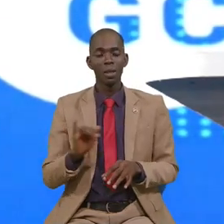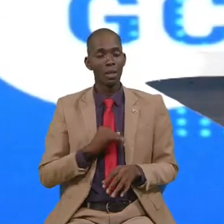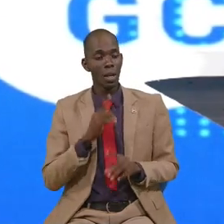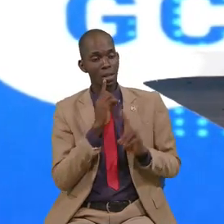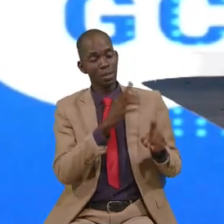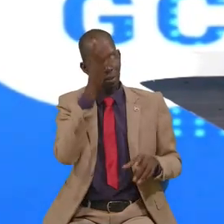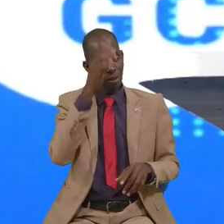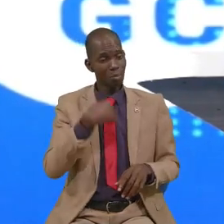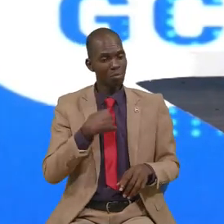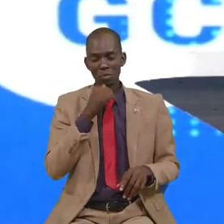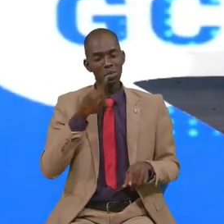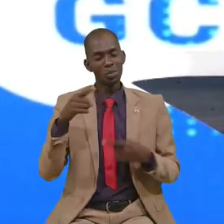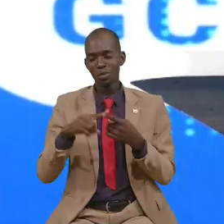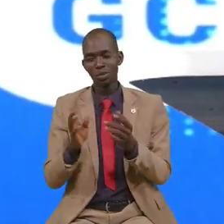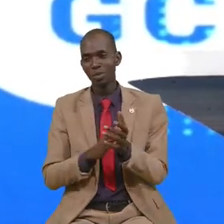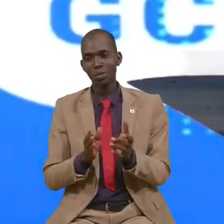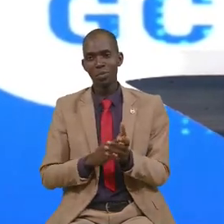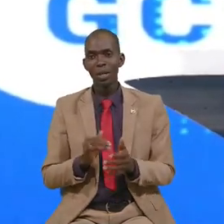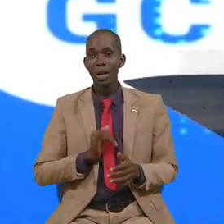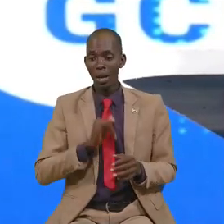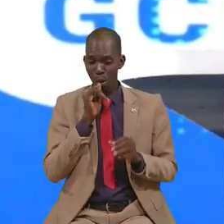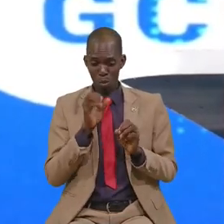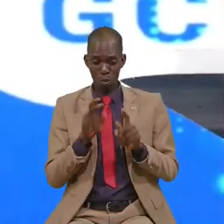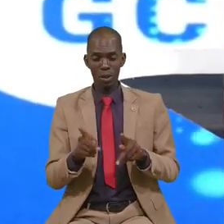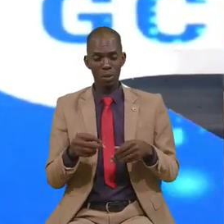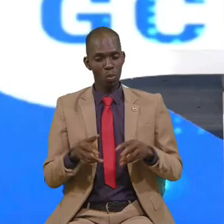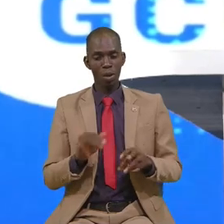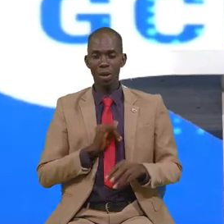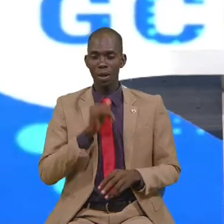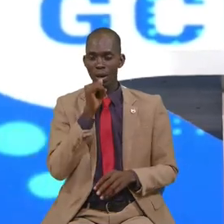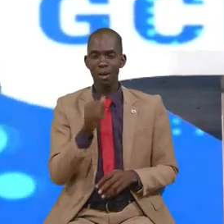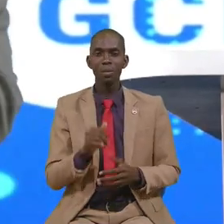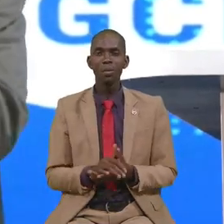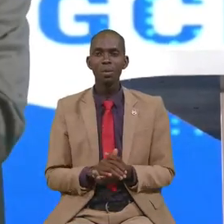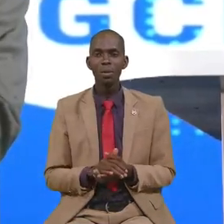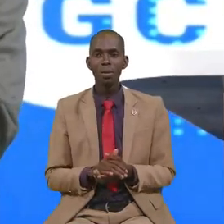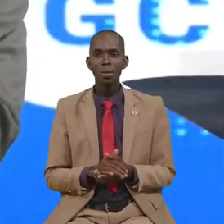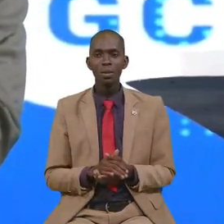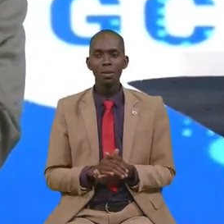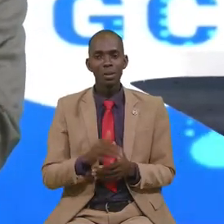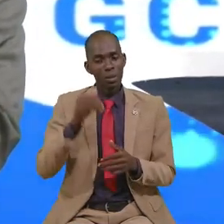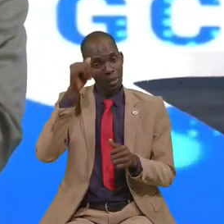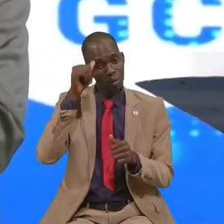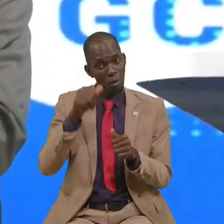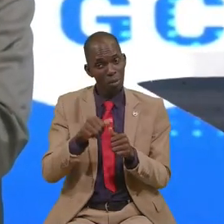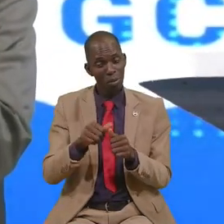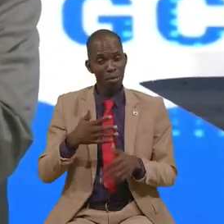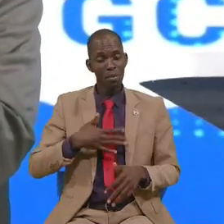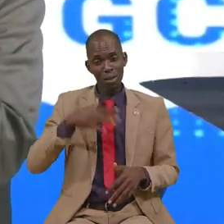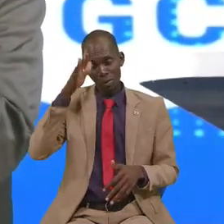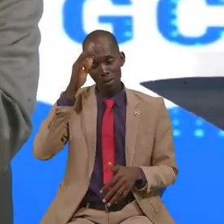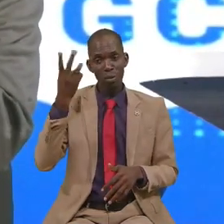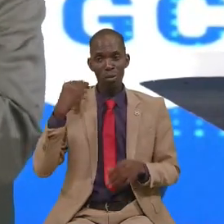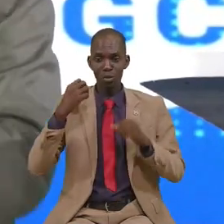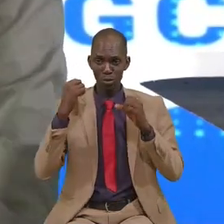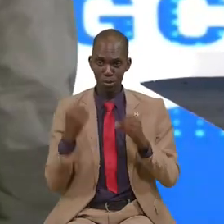school. I'm okay the way I am." Remember, he was strong.